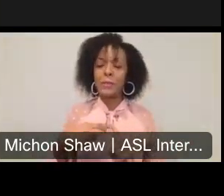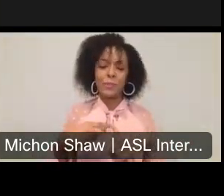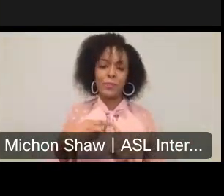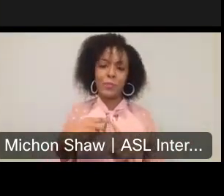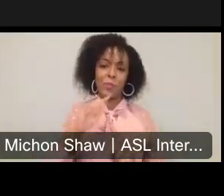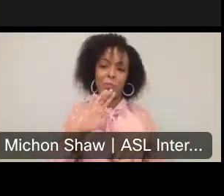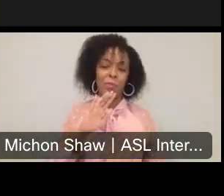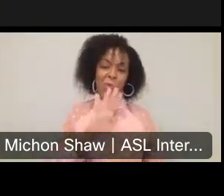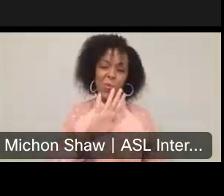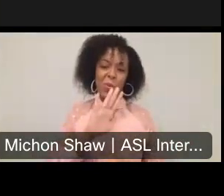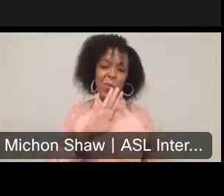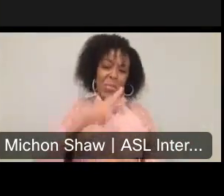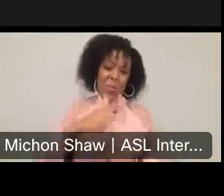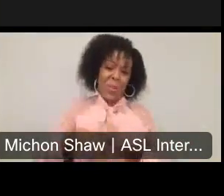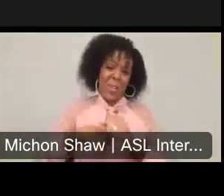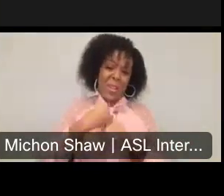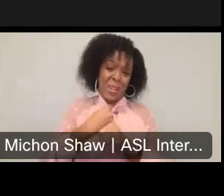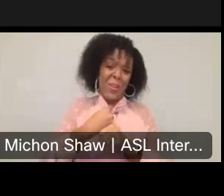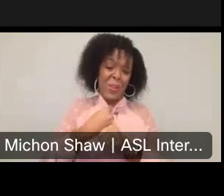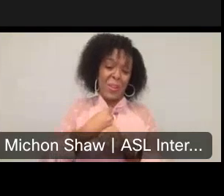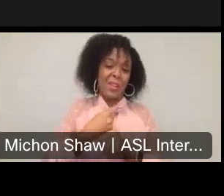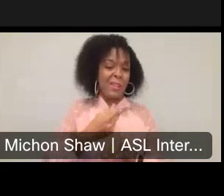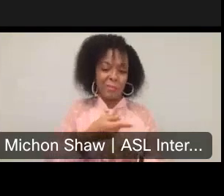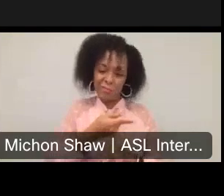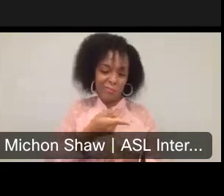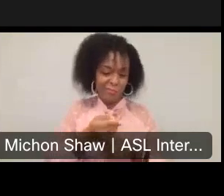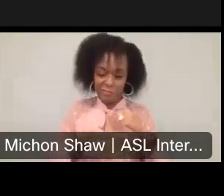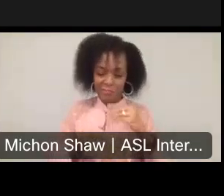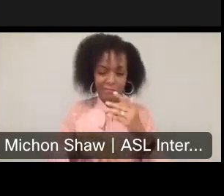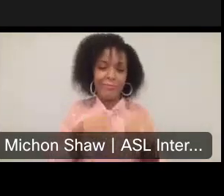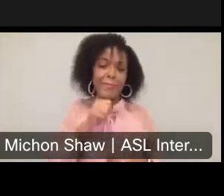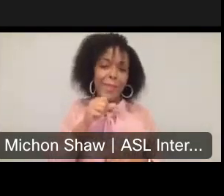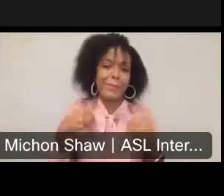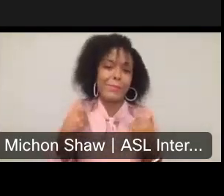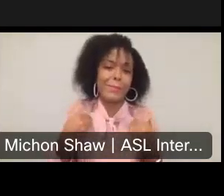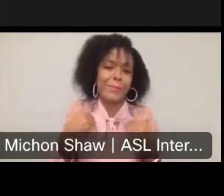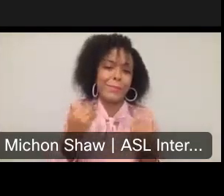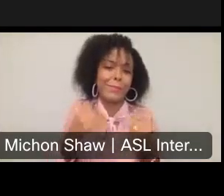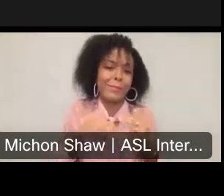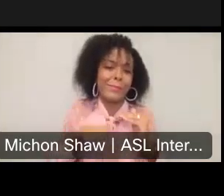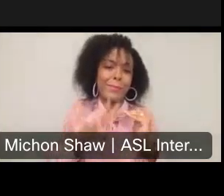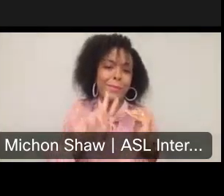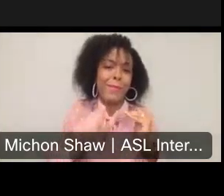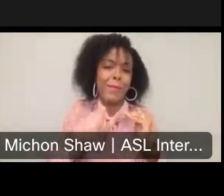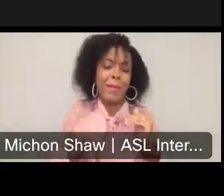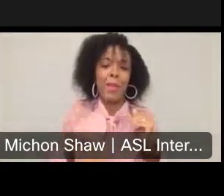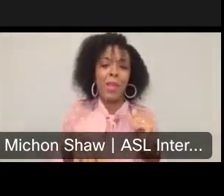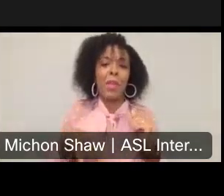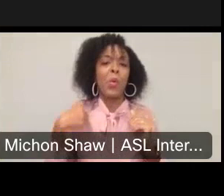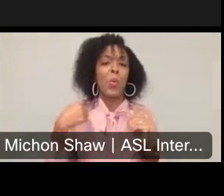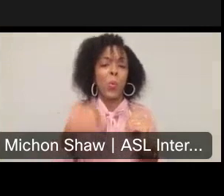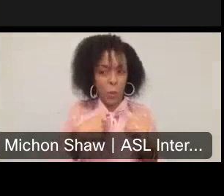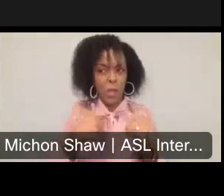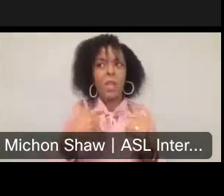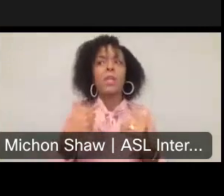year, and she was still basically under 7 at that time, we had a better understanding. They